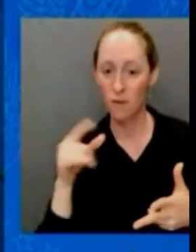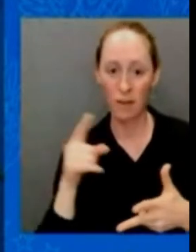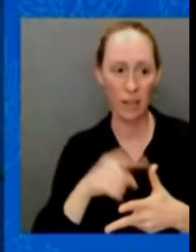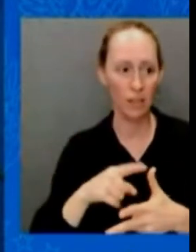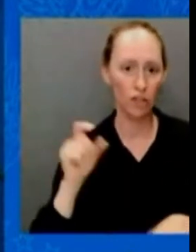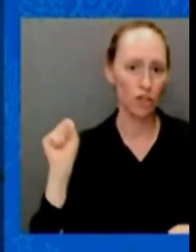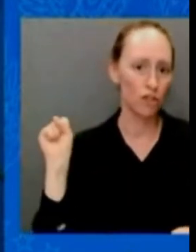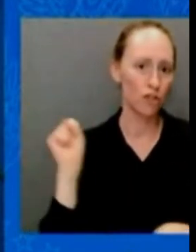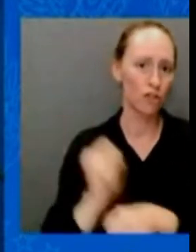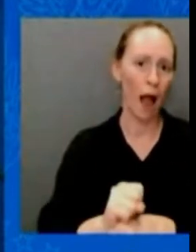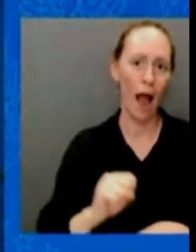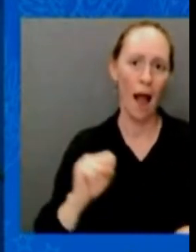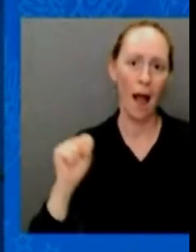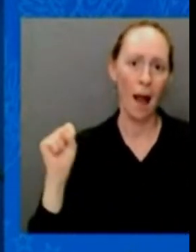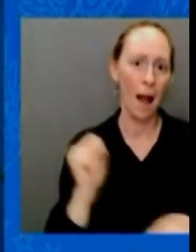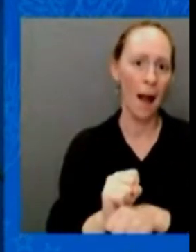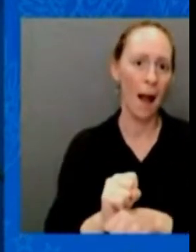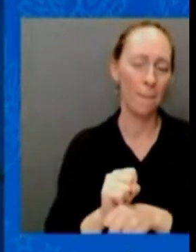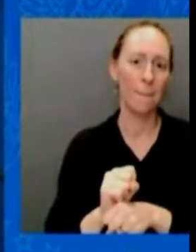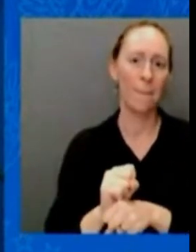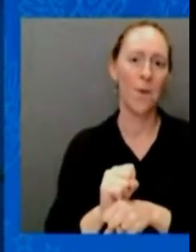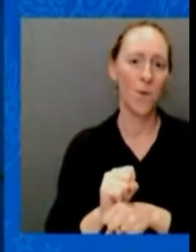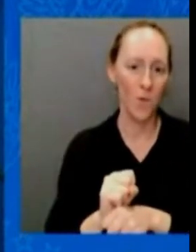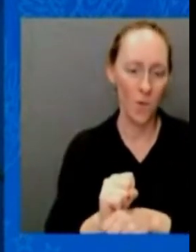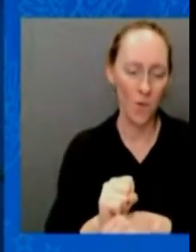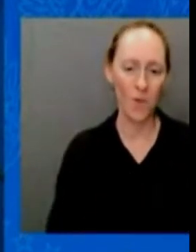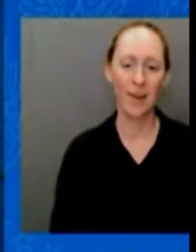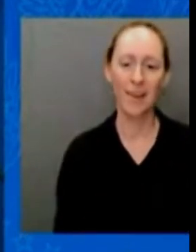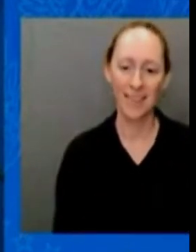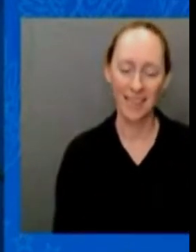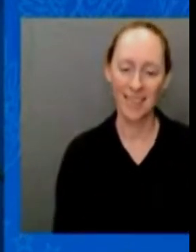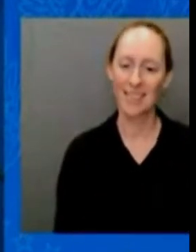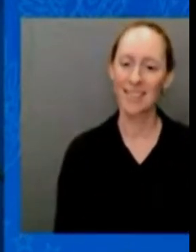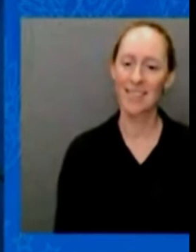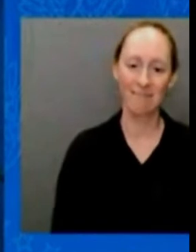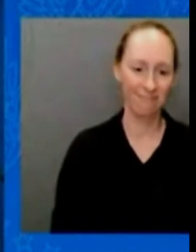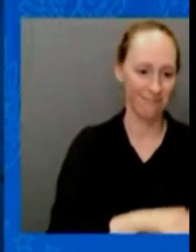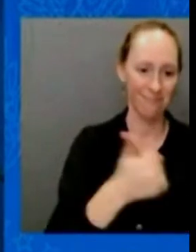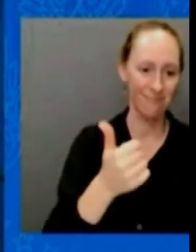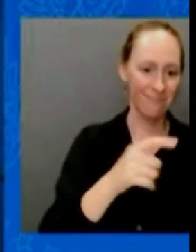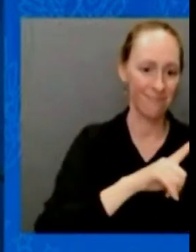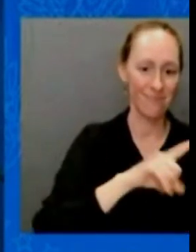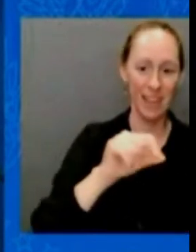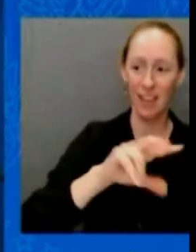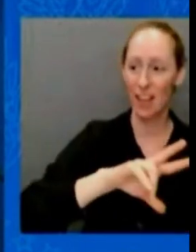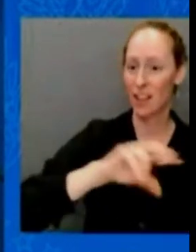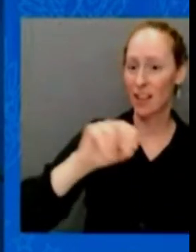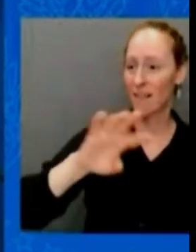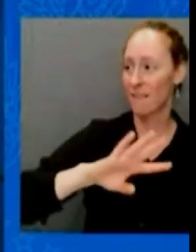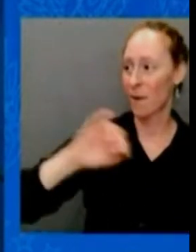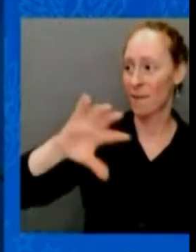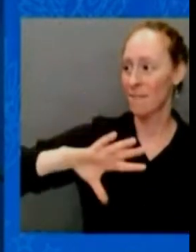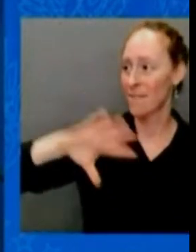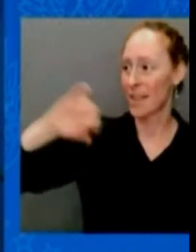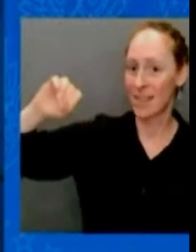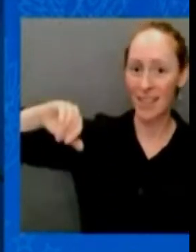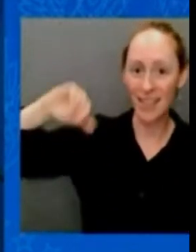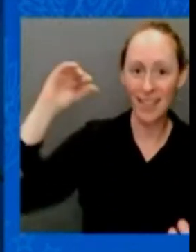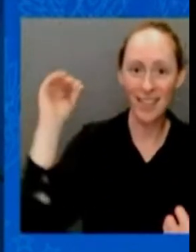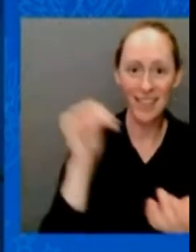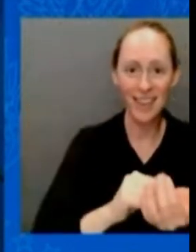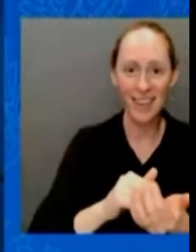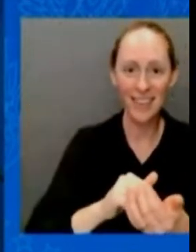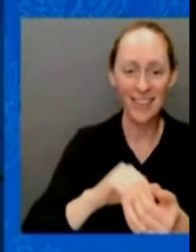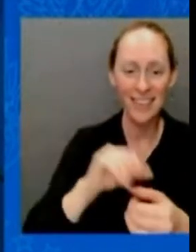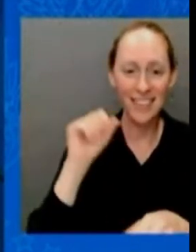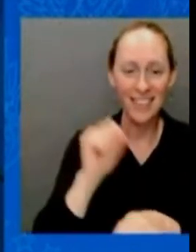tens of thousands of jobs over decades. This is not a small investment. This is a generational investment. And